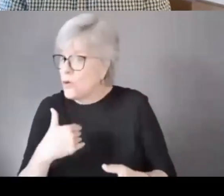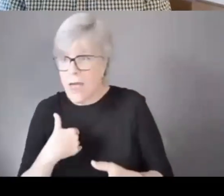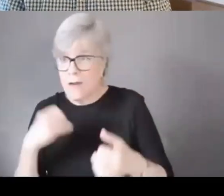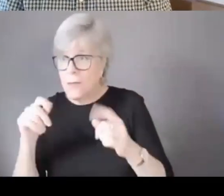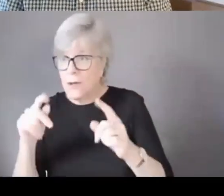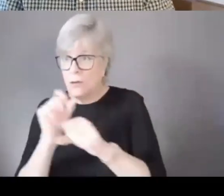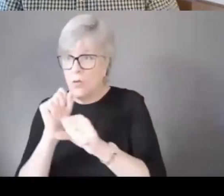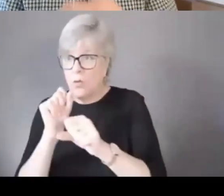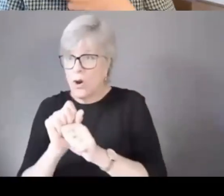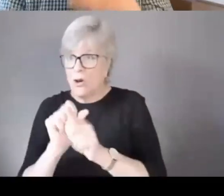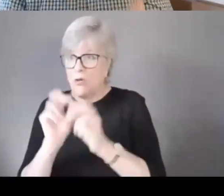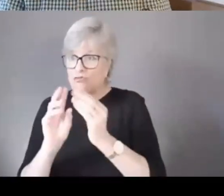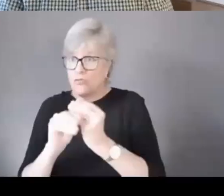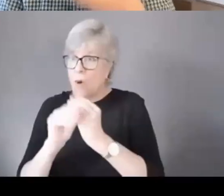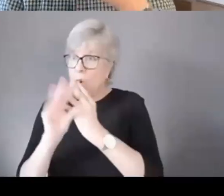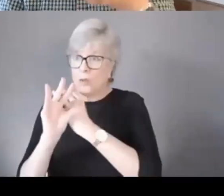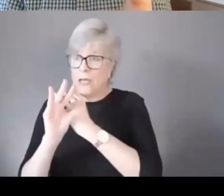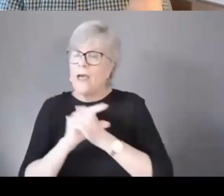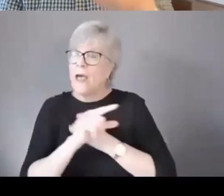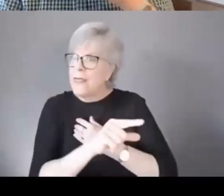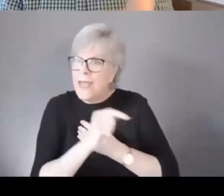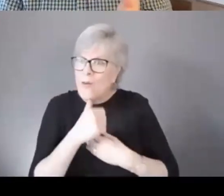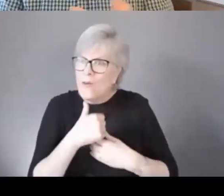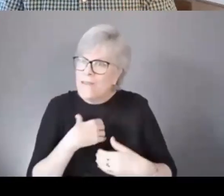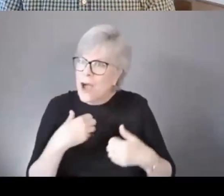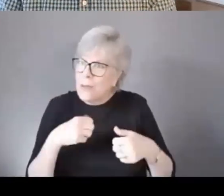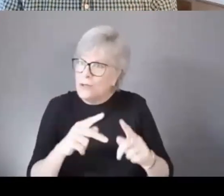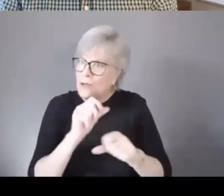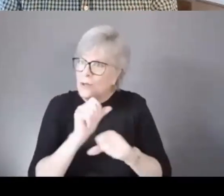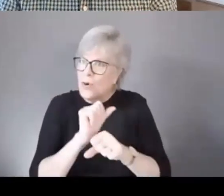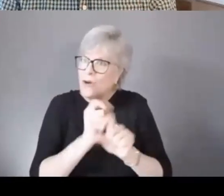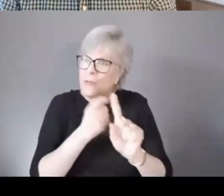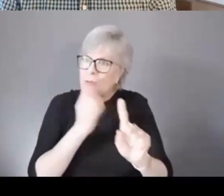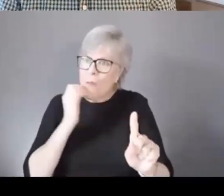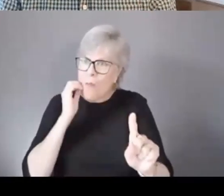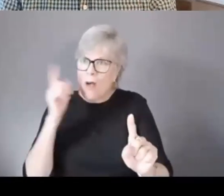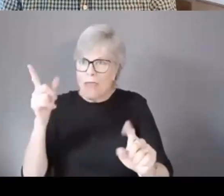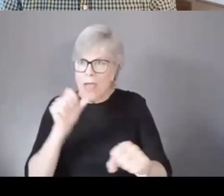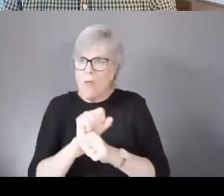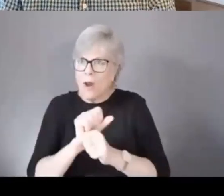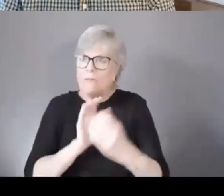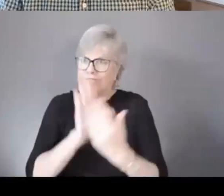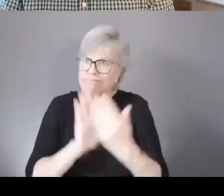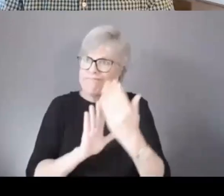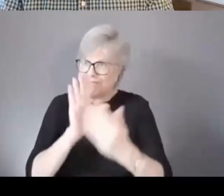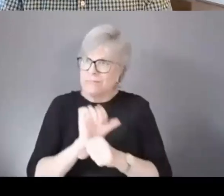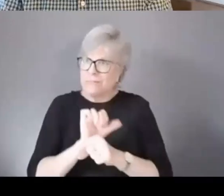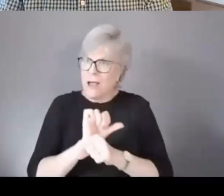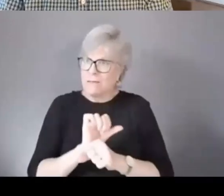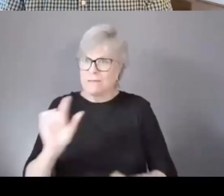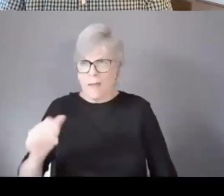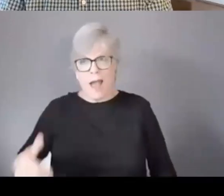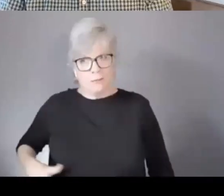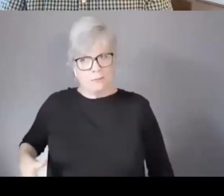the chance to work at home. They work in a front-facing, person-involved job. My hunch would be that you're